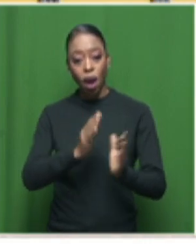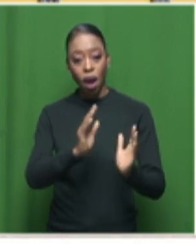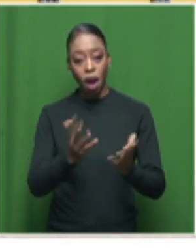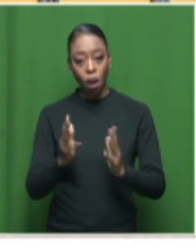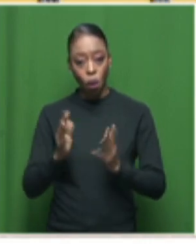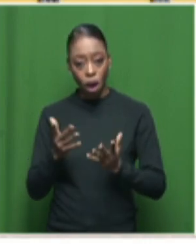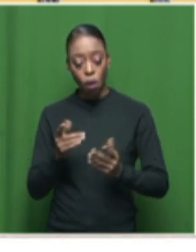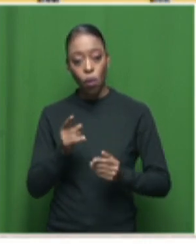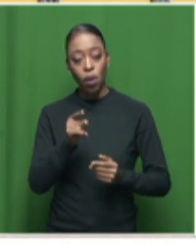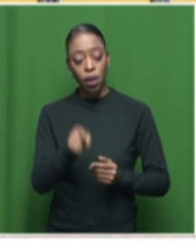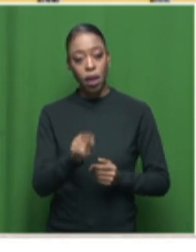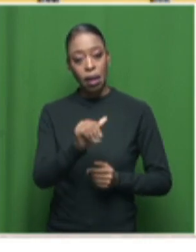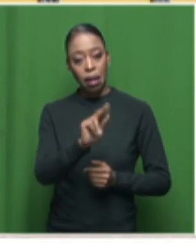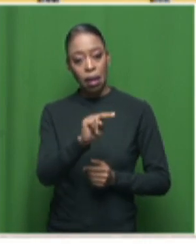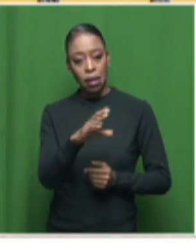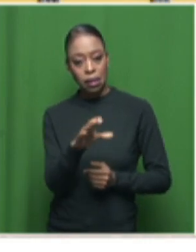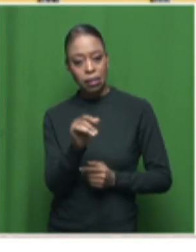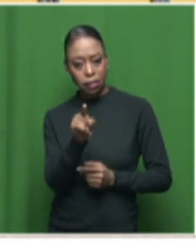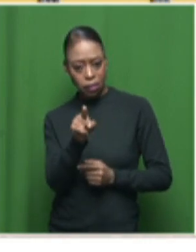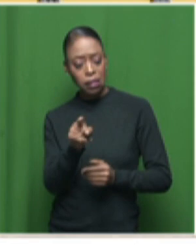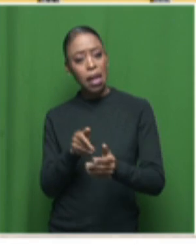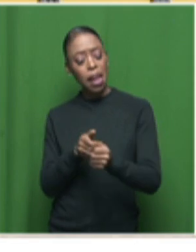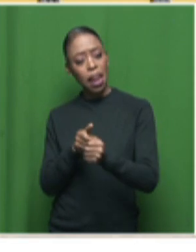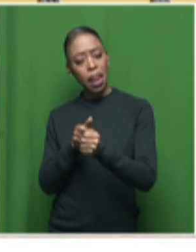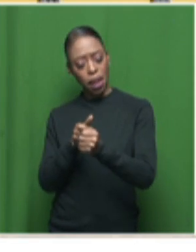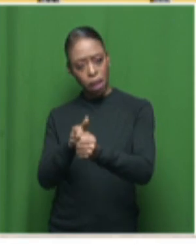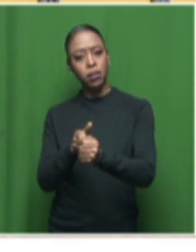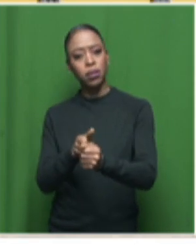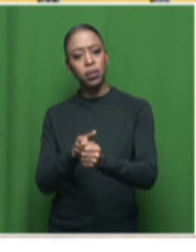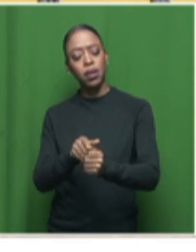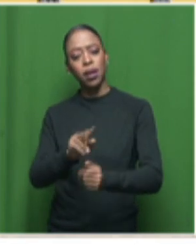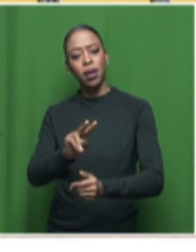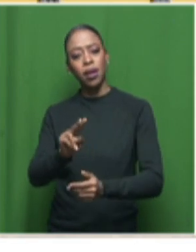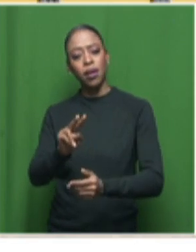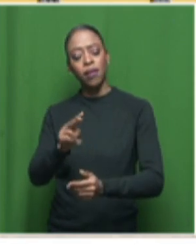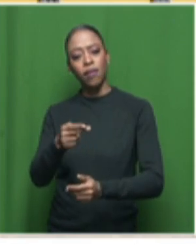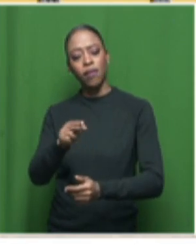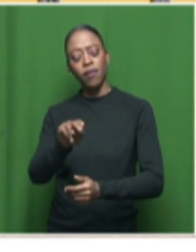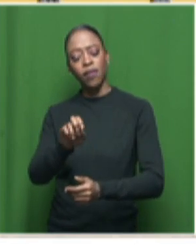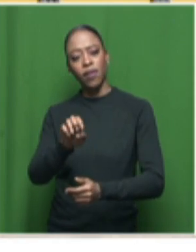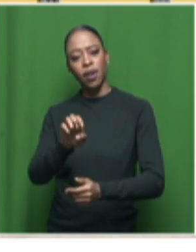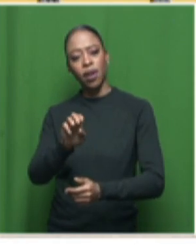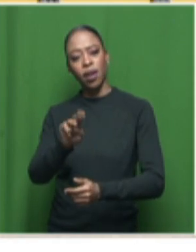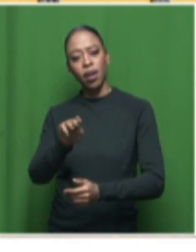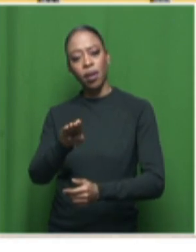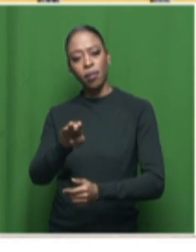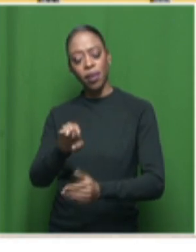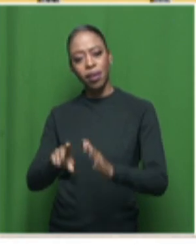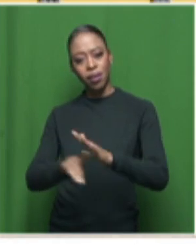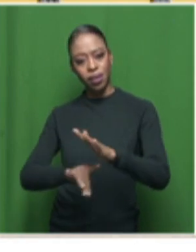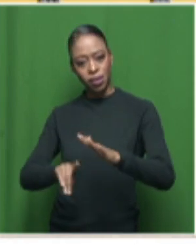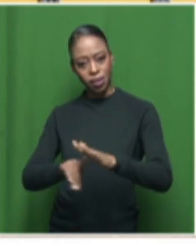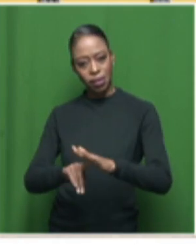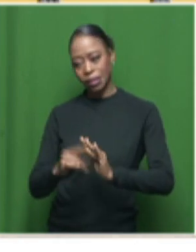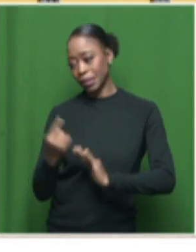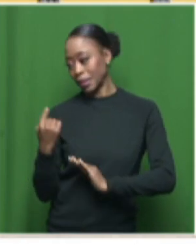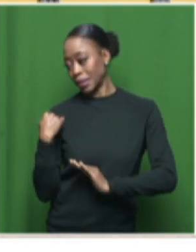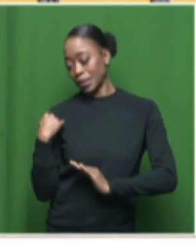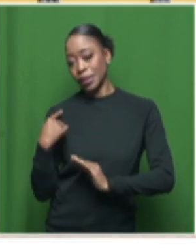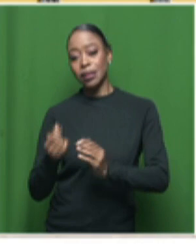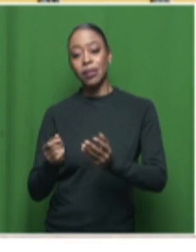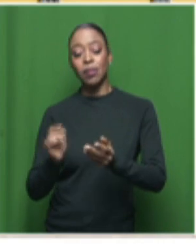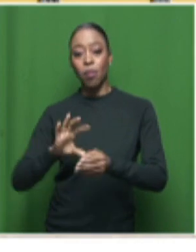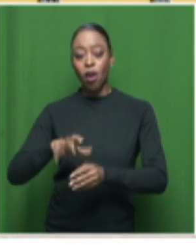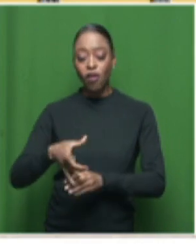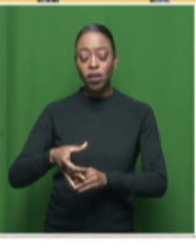man who was seen as leading the pack of Bembe district delegates at the recently held